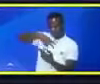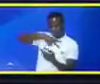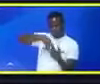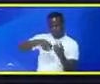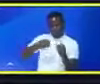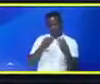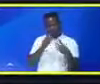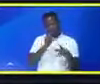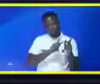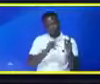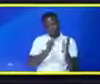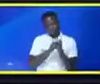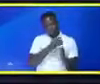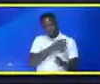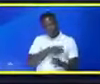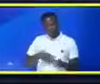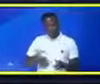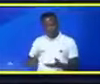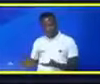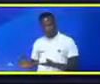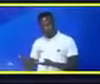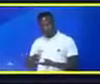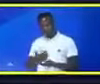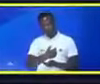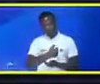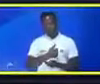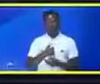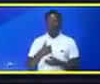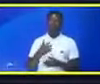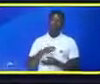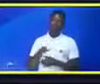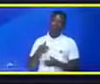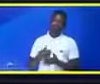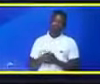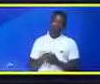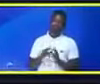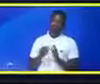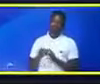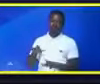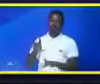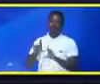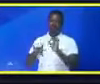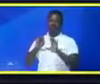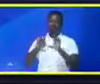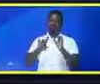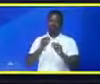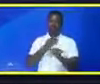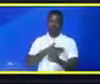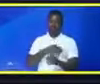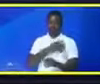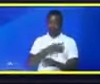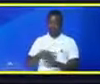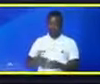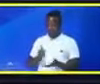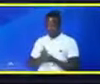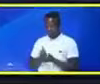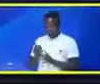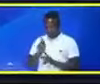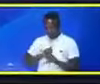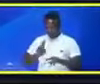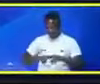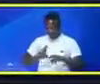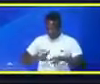people, but grace for you as you walk around so that you can pick the request. So help the ushers by passing it to the last